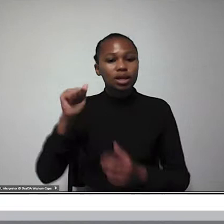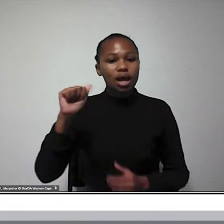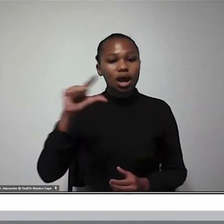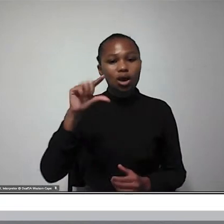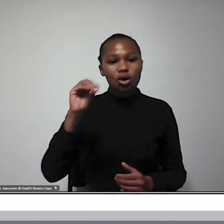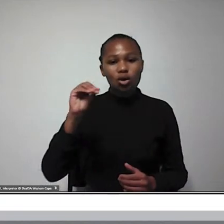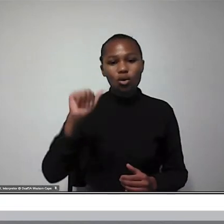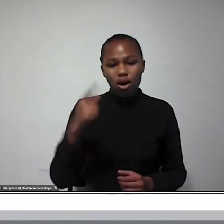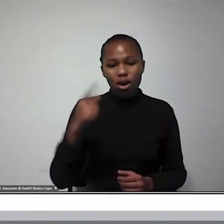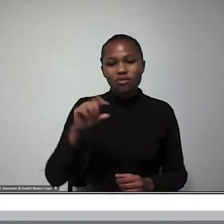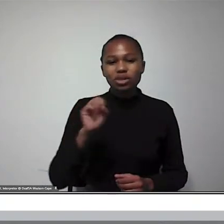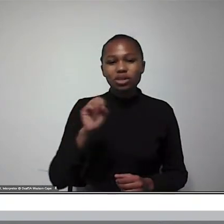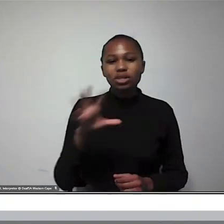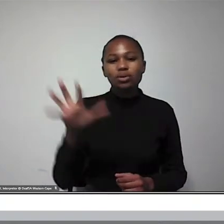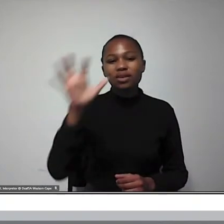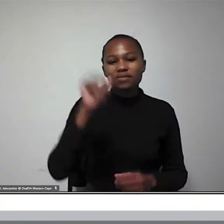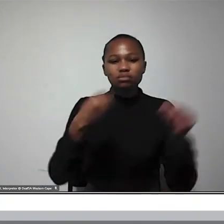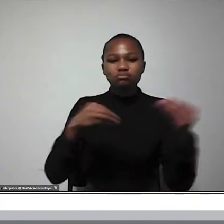South African businesses.